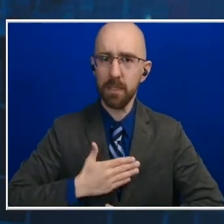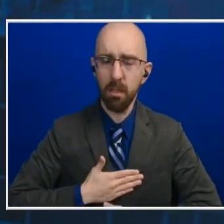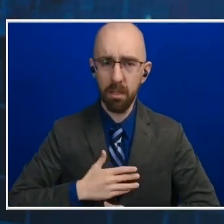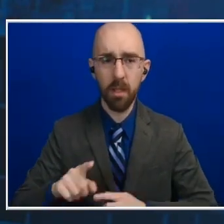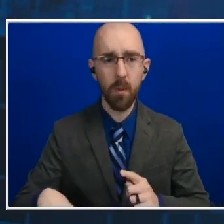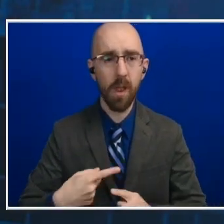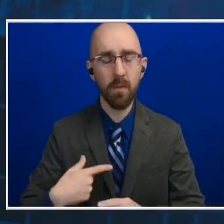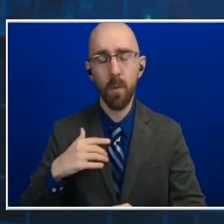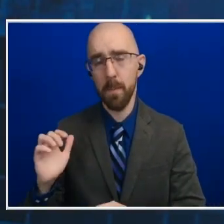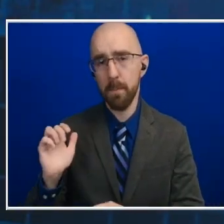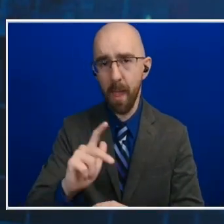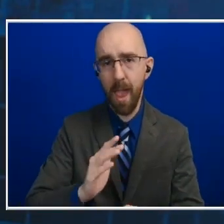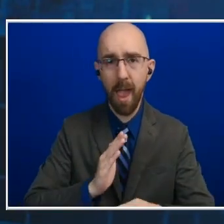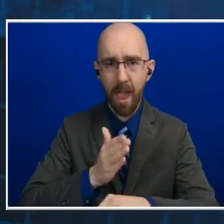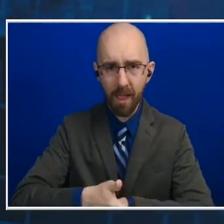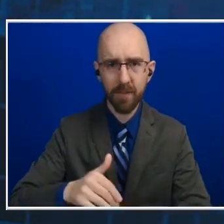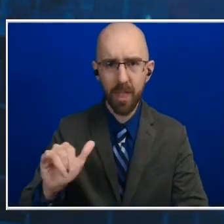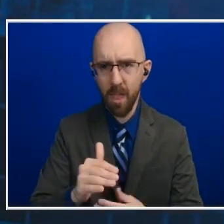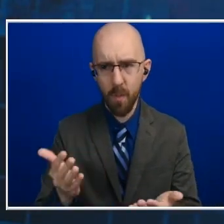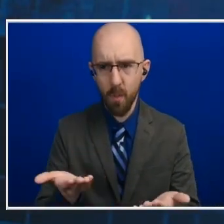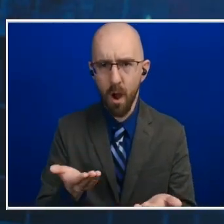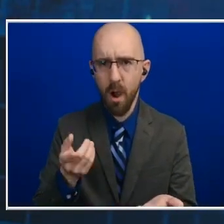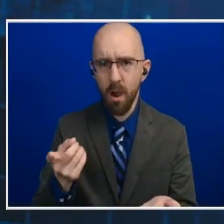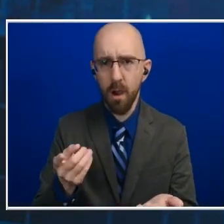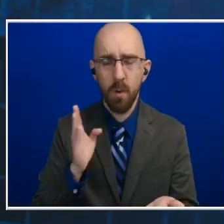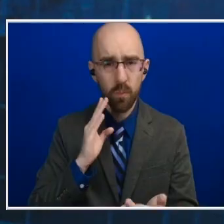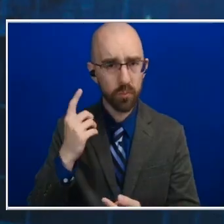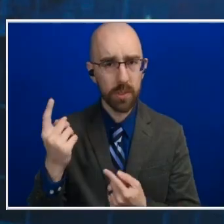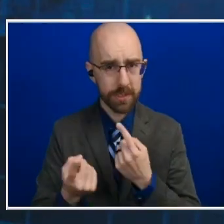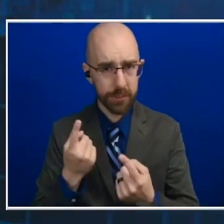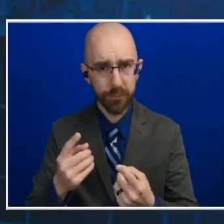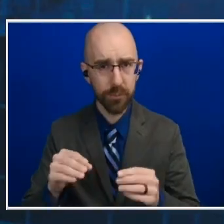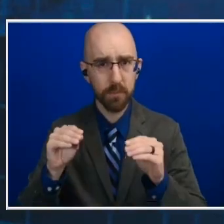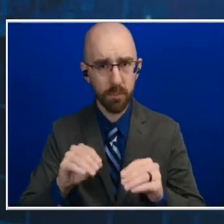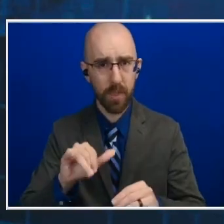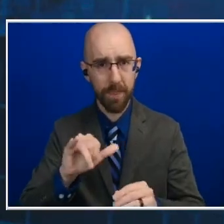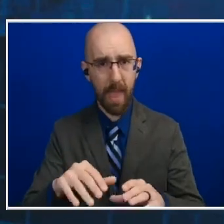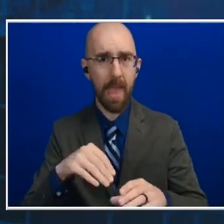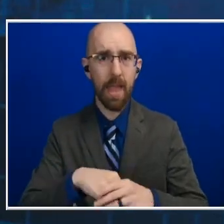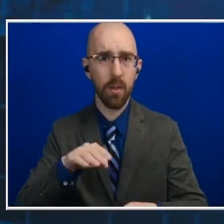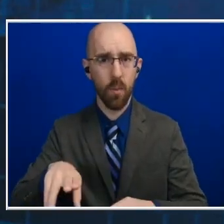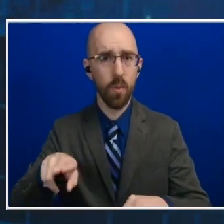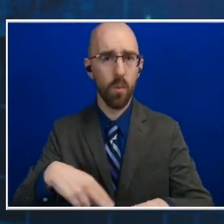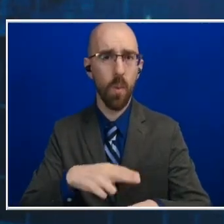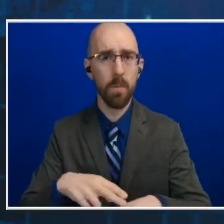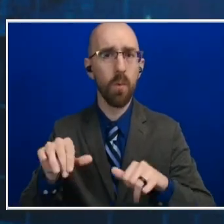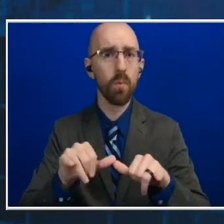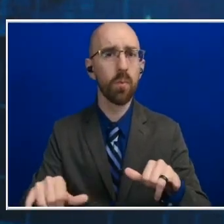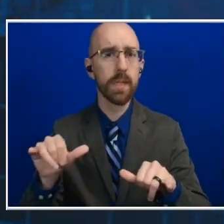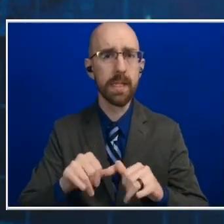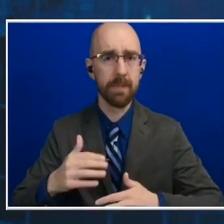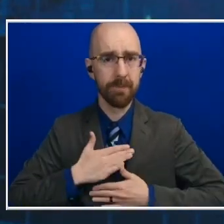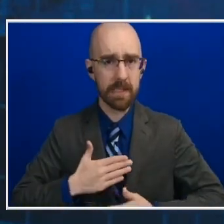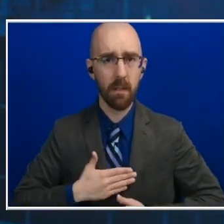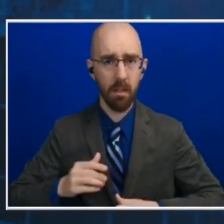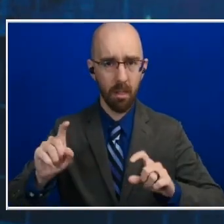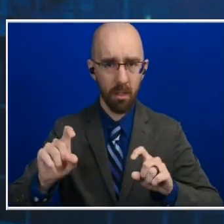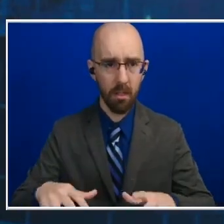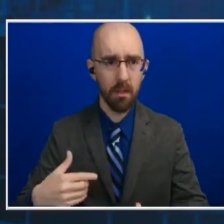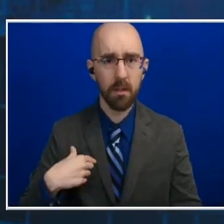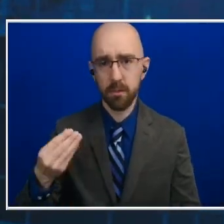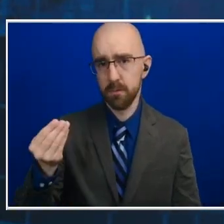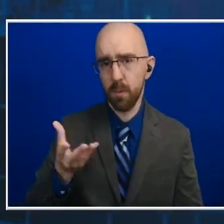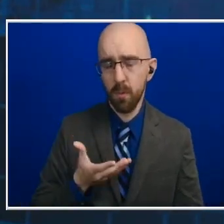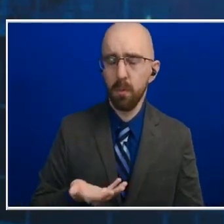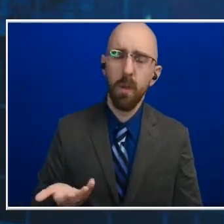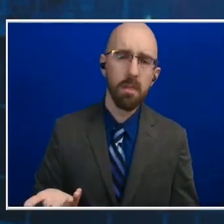afterwards, like, what would you consider putting that into your normal routine physical? I got told, well, less